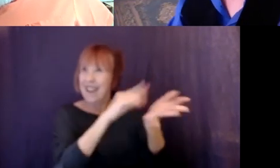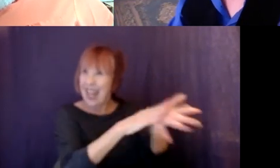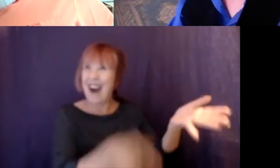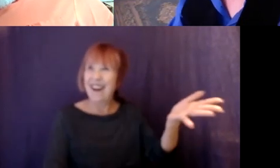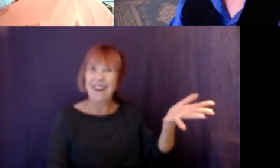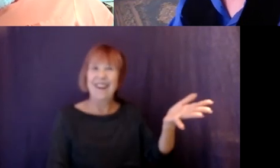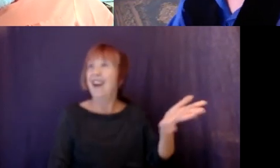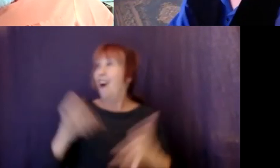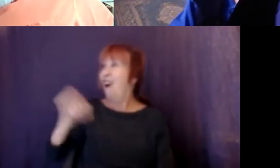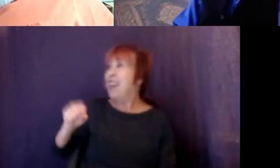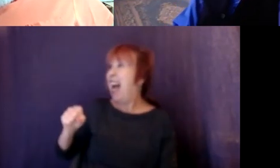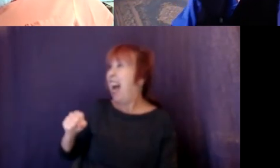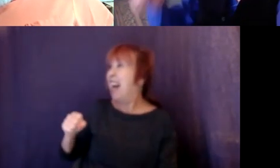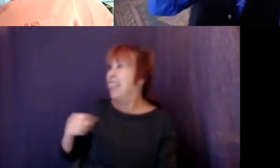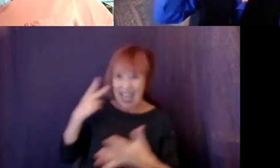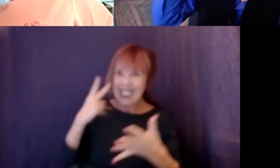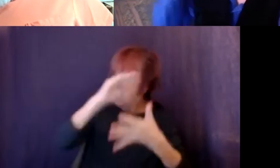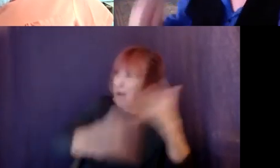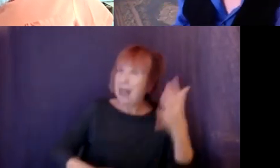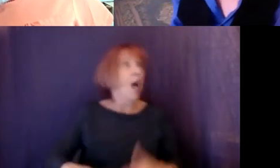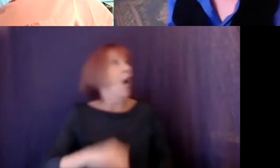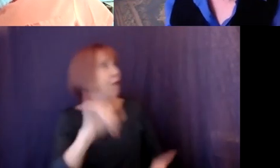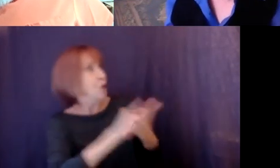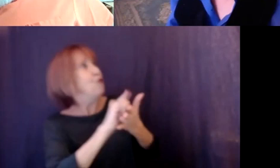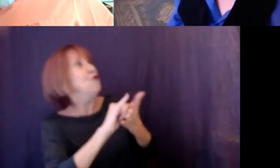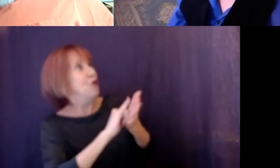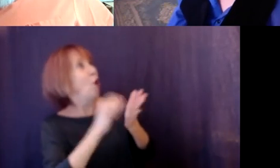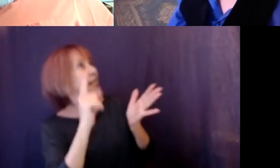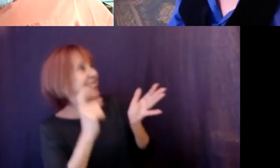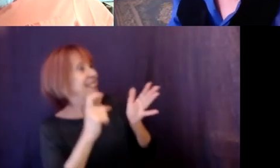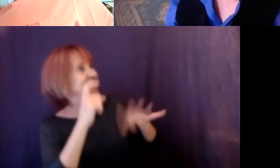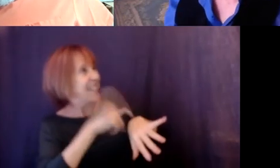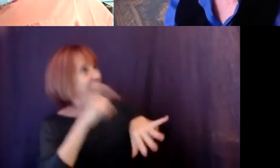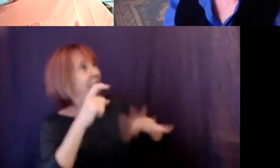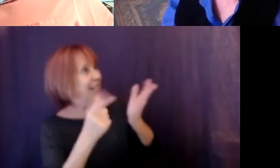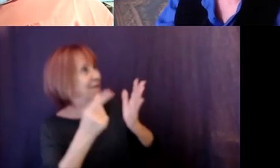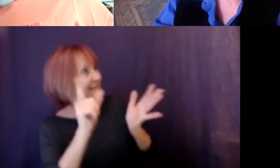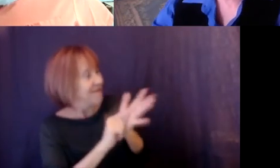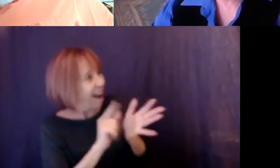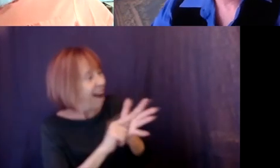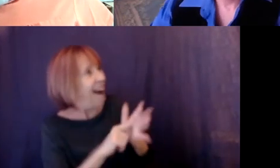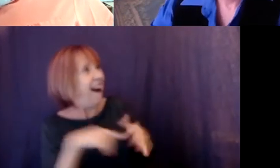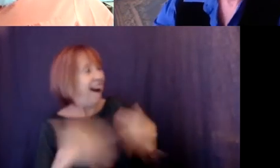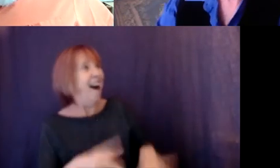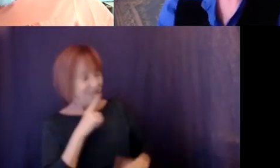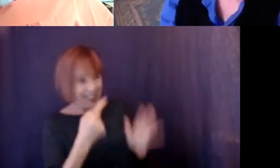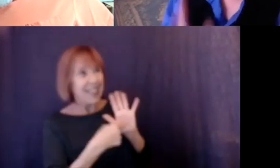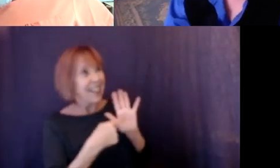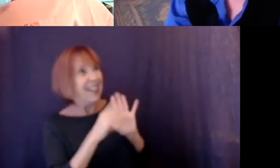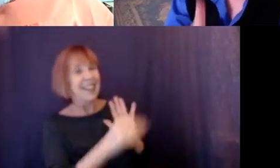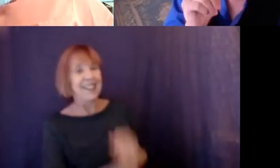New York Times. Get out of town. Unbelievable, huh? My God.